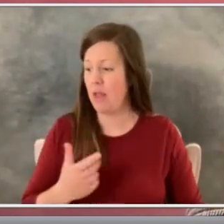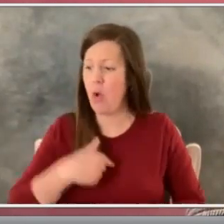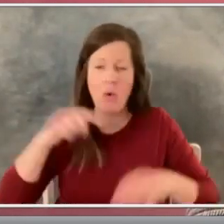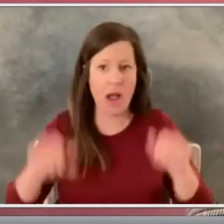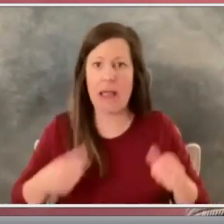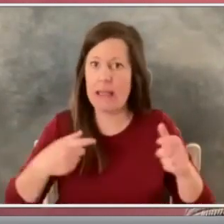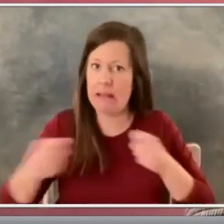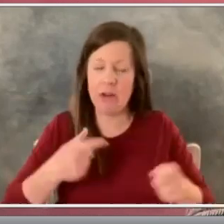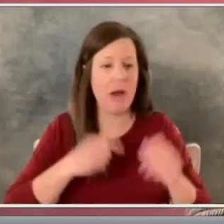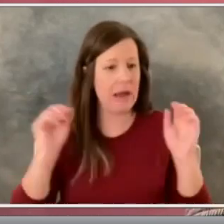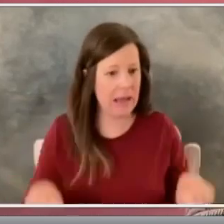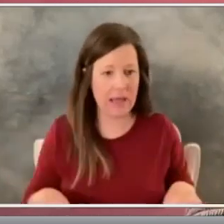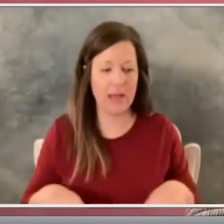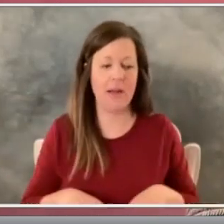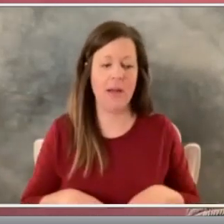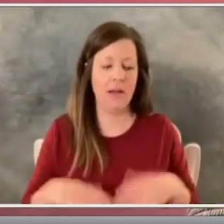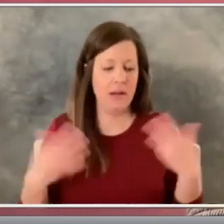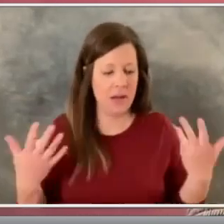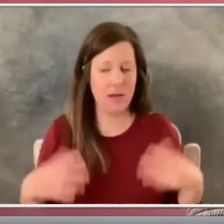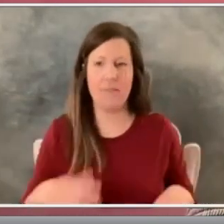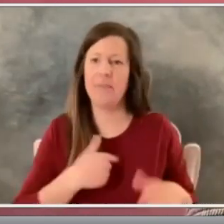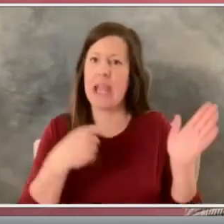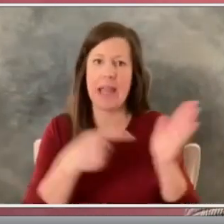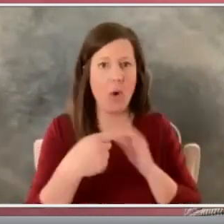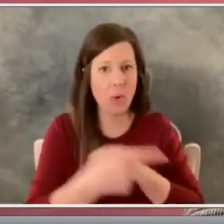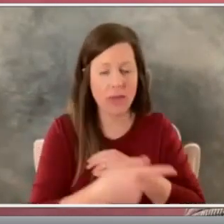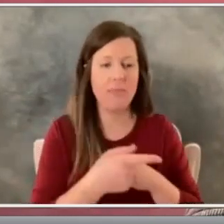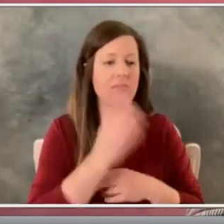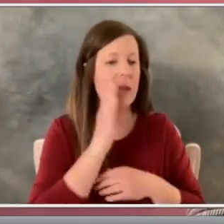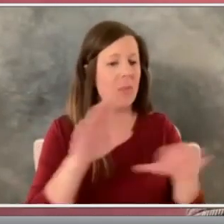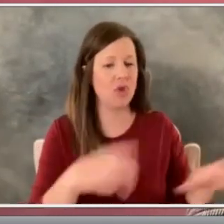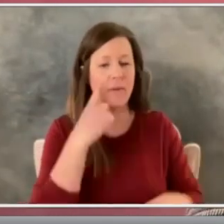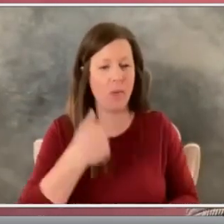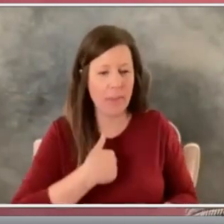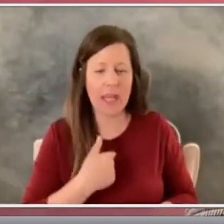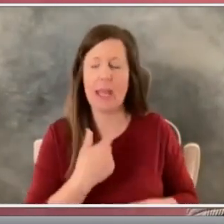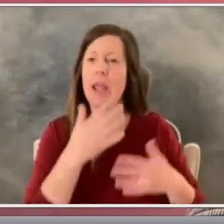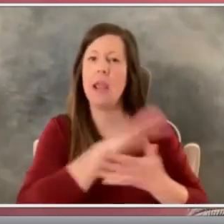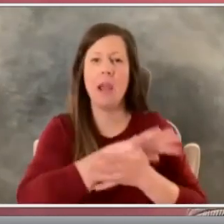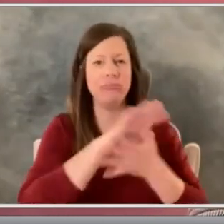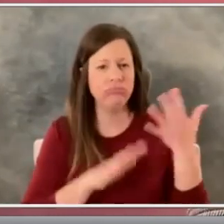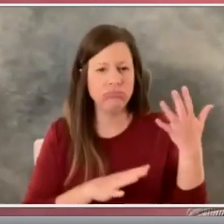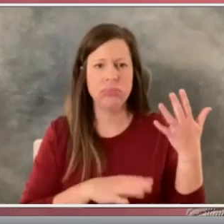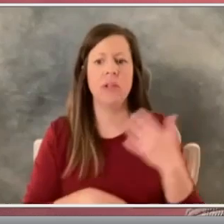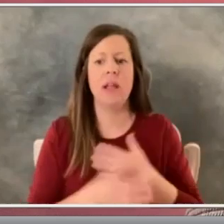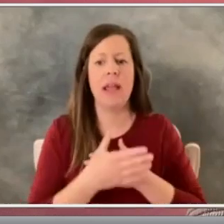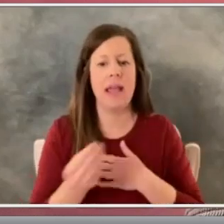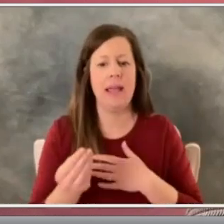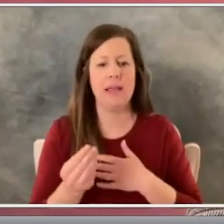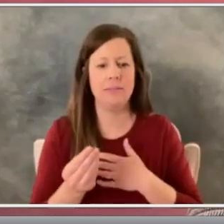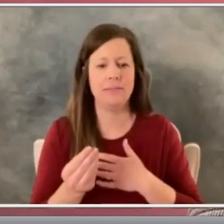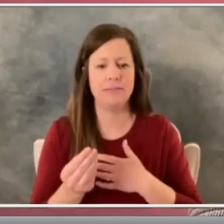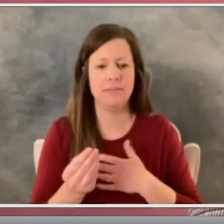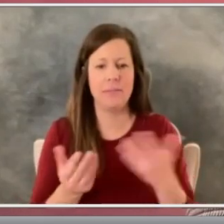it, they would do this for me. All these, and these are not